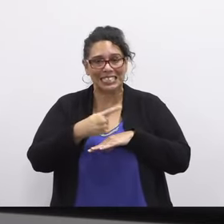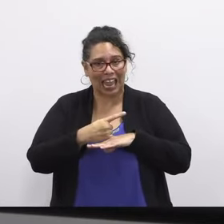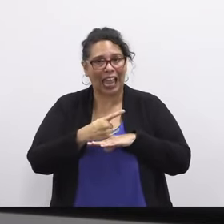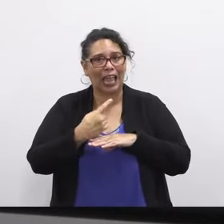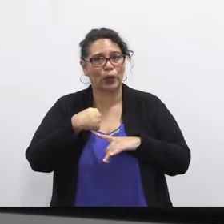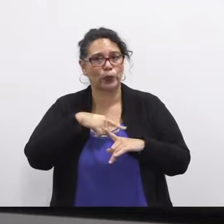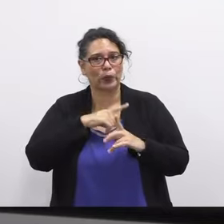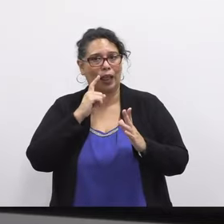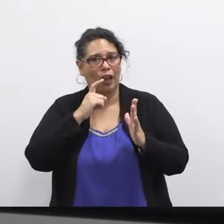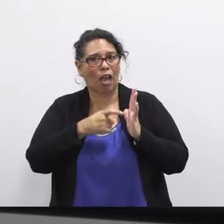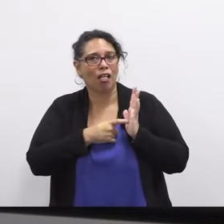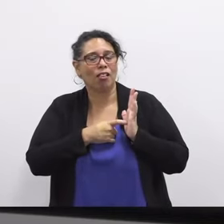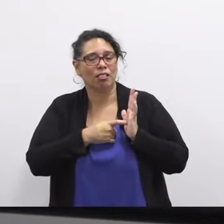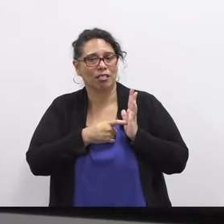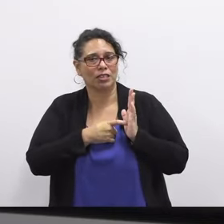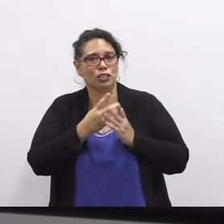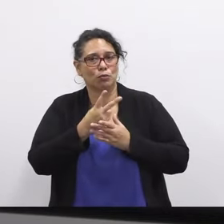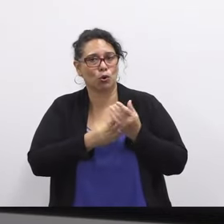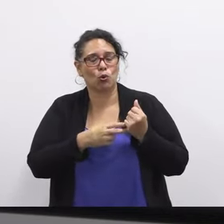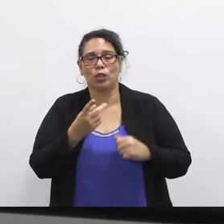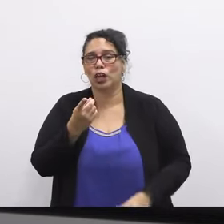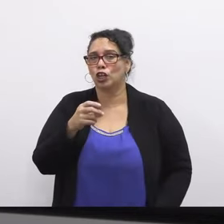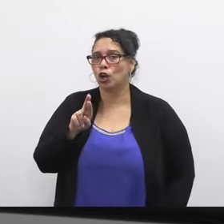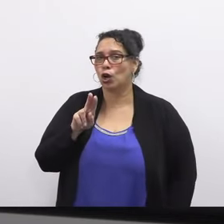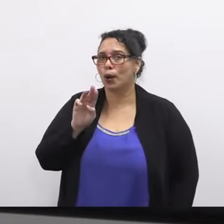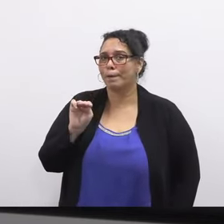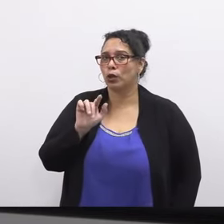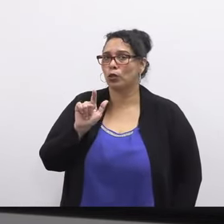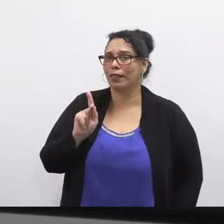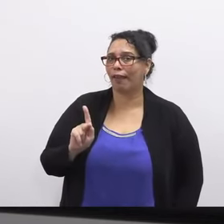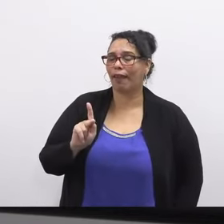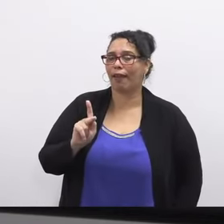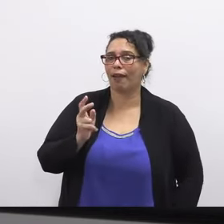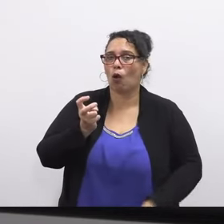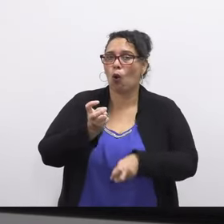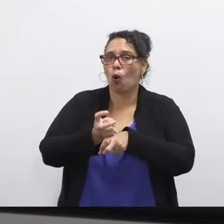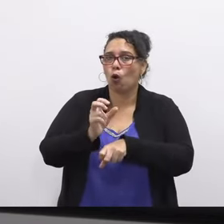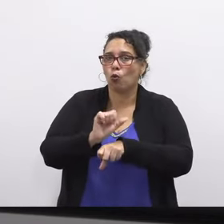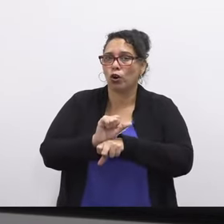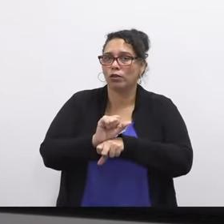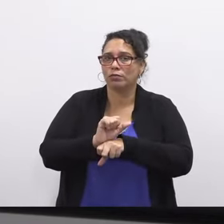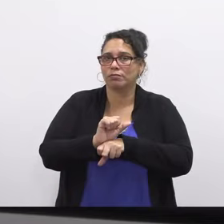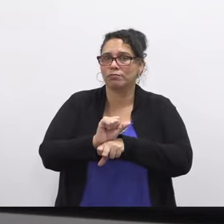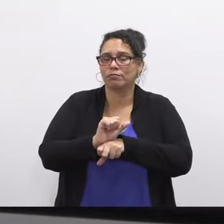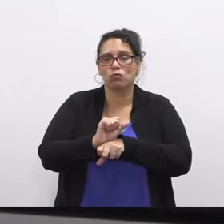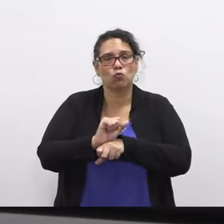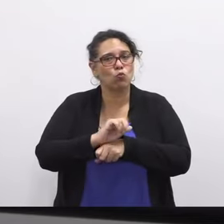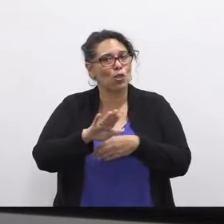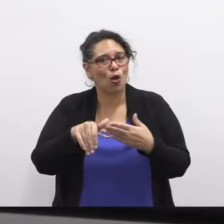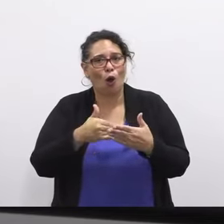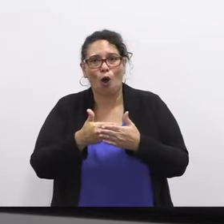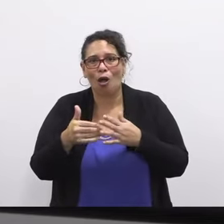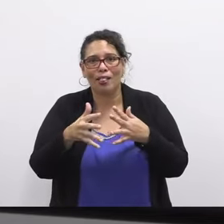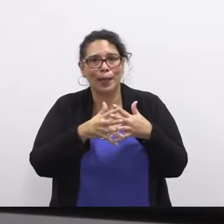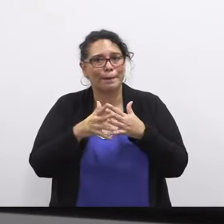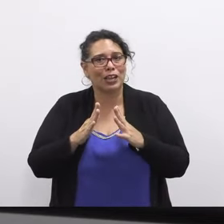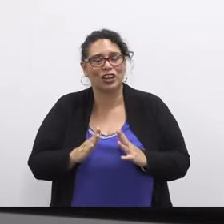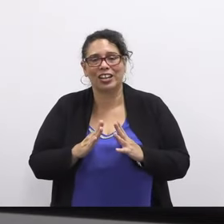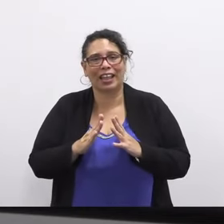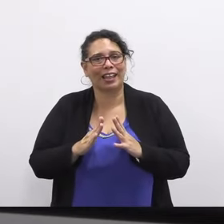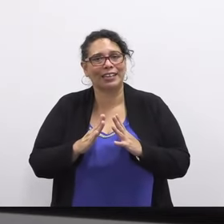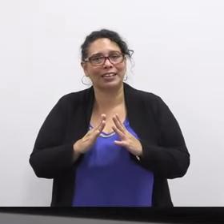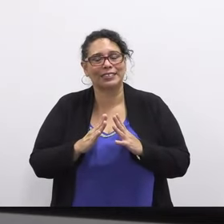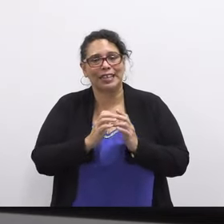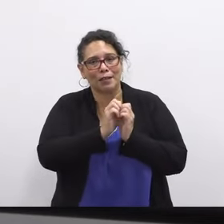acknowledging both Dr. Martin Luther King's hard work, along with all of the Americans that stood by his side as he fought for